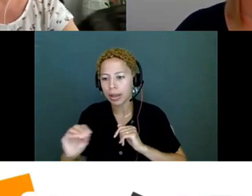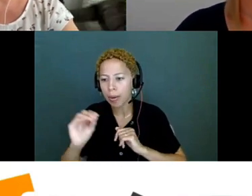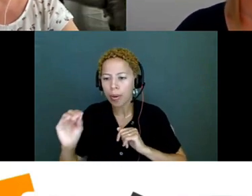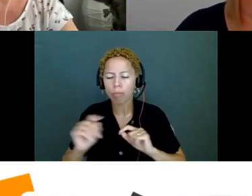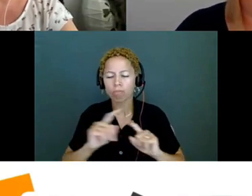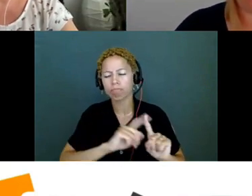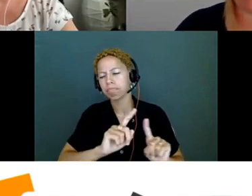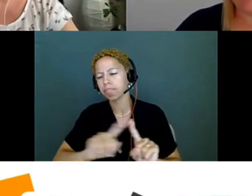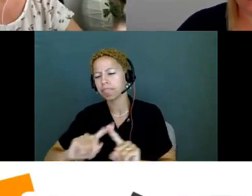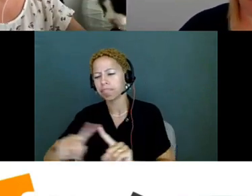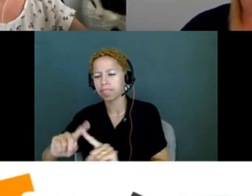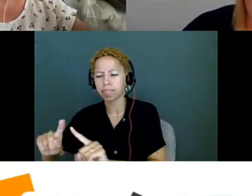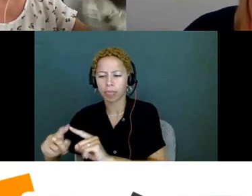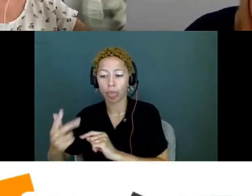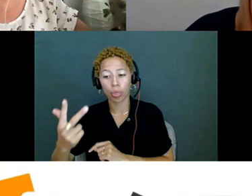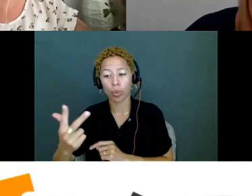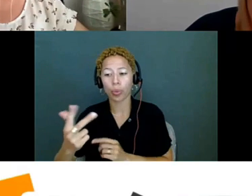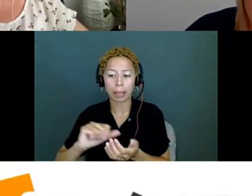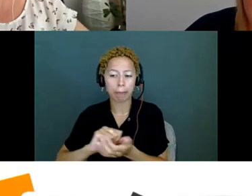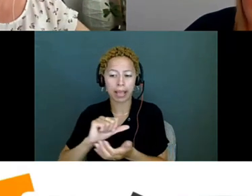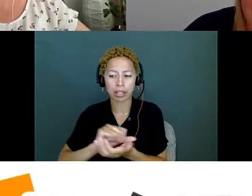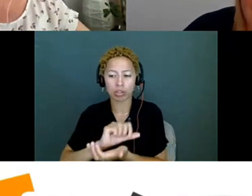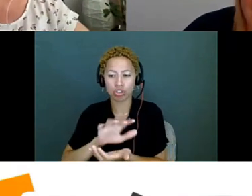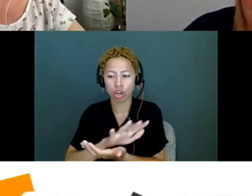it's a 3-page document.